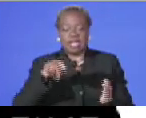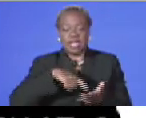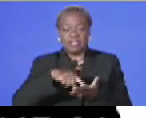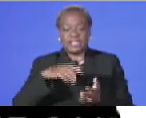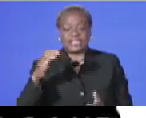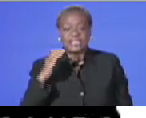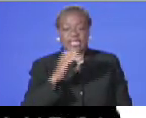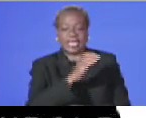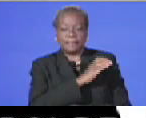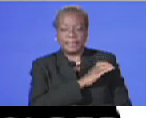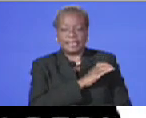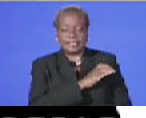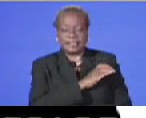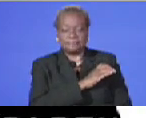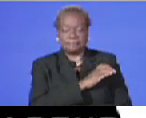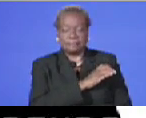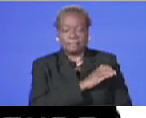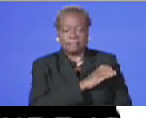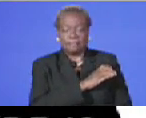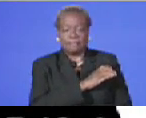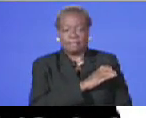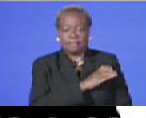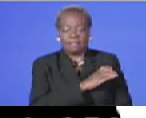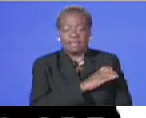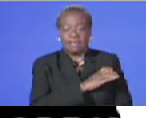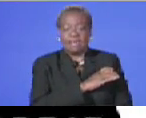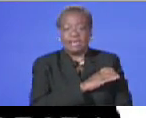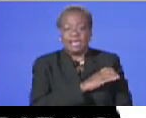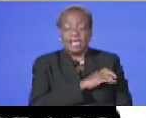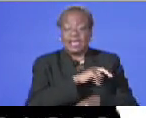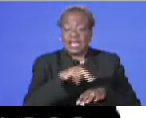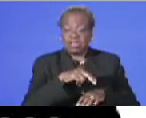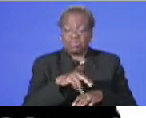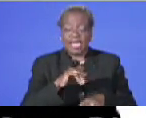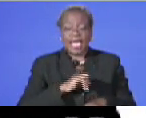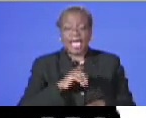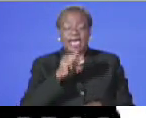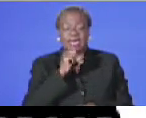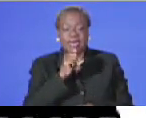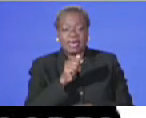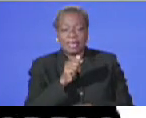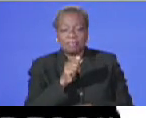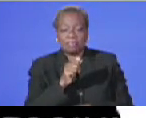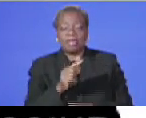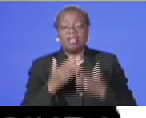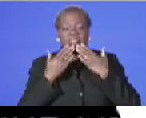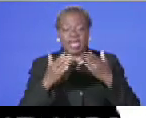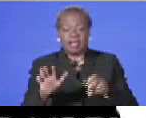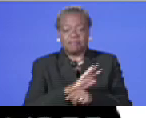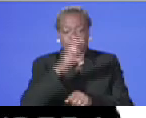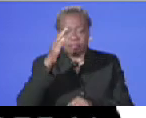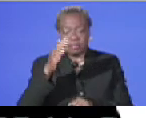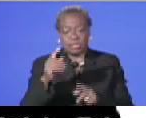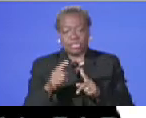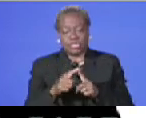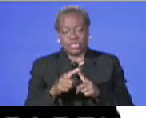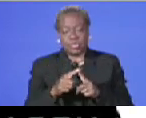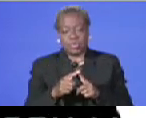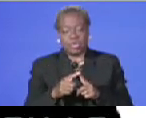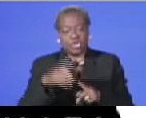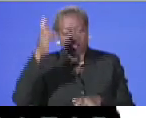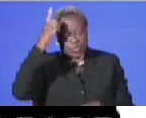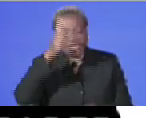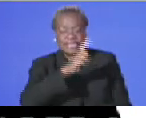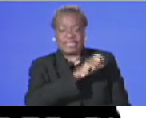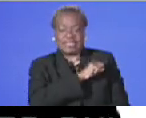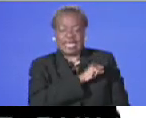as these turns of events. Naturally, I'm extraordinarily grateful to Dwayne